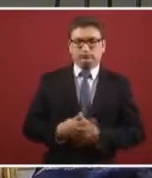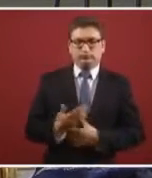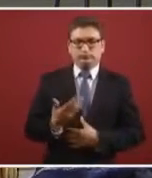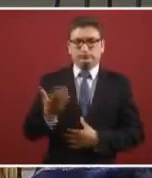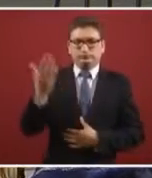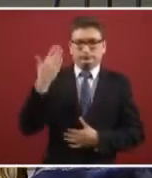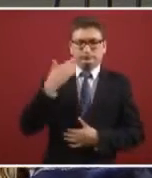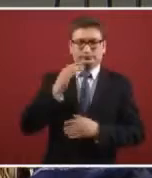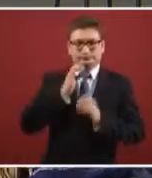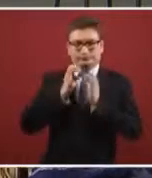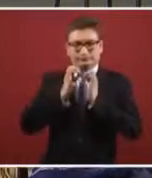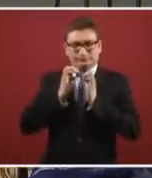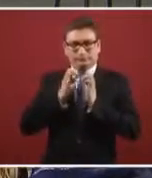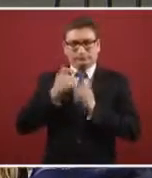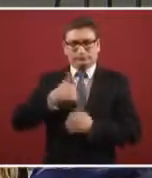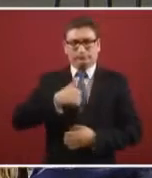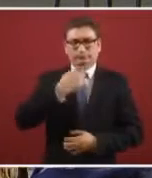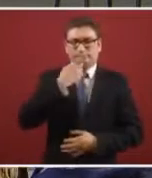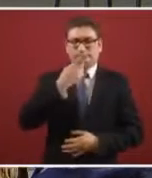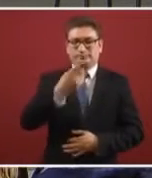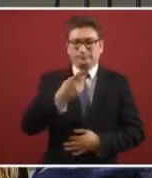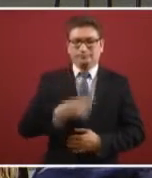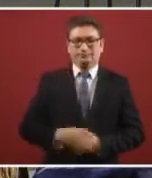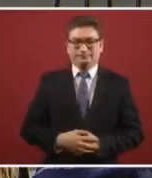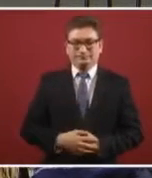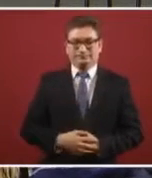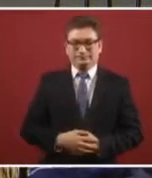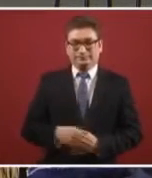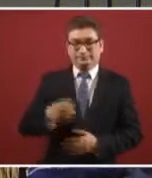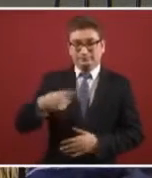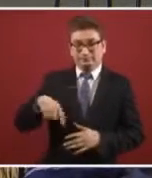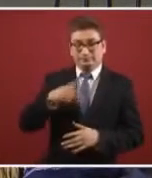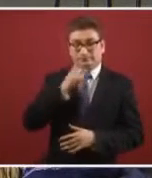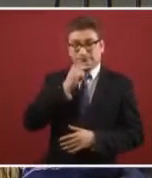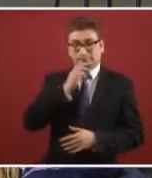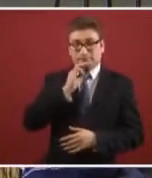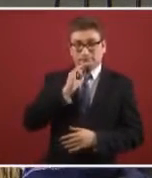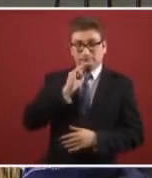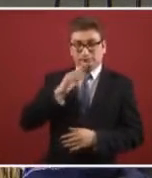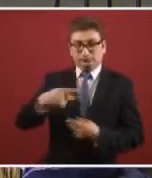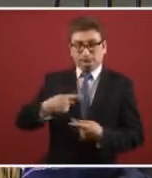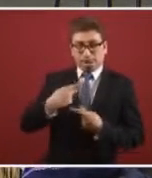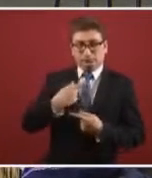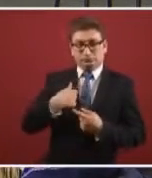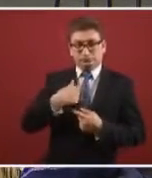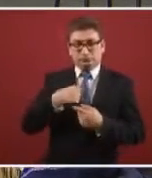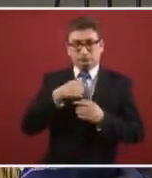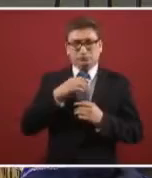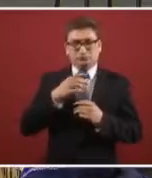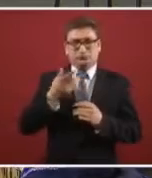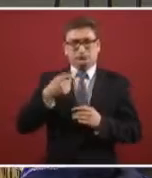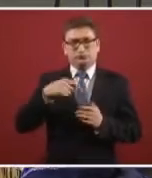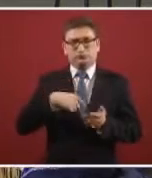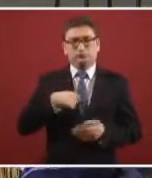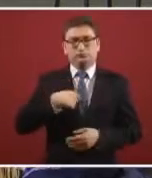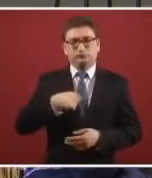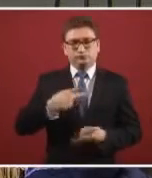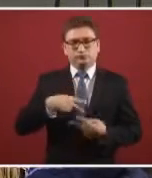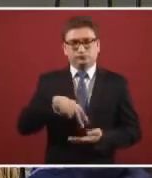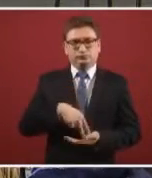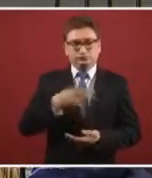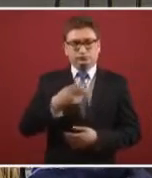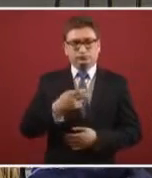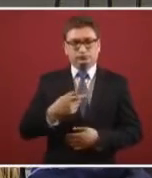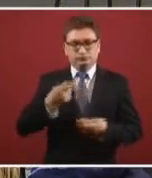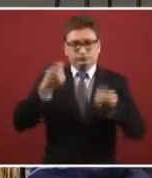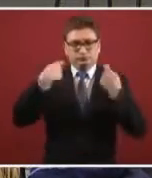I entrevista offered at the last interview que sostuvimos con los padres that que me we iba a poner el día de hoy, lo mismo said Alejandro, with the parents that we would be esta